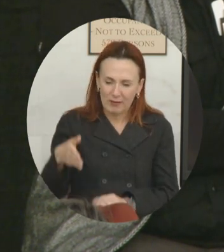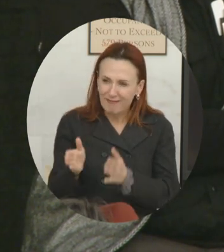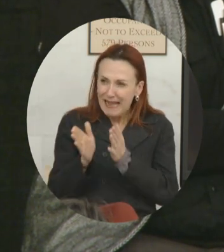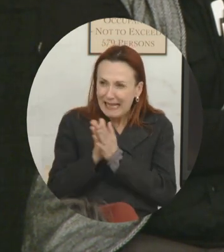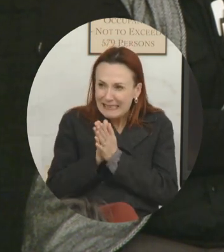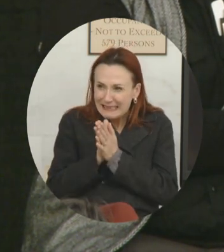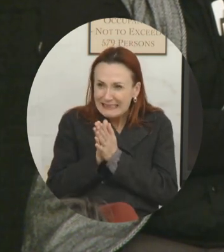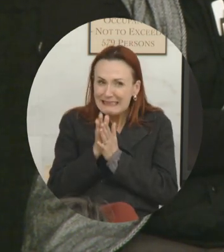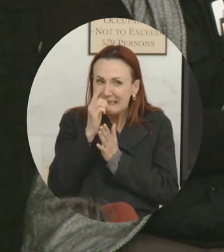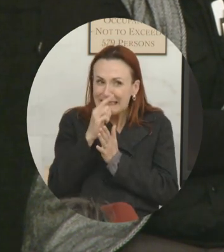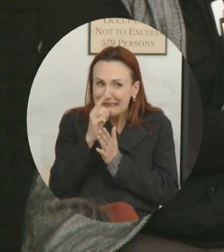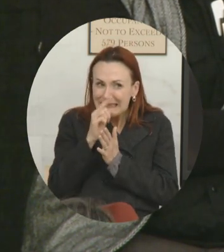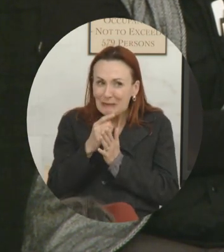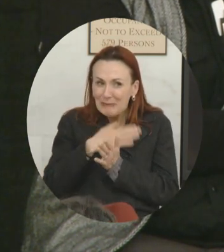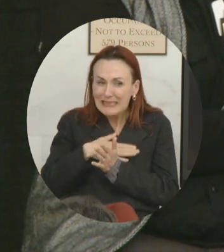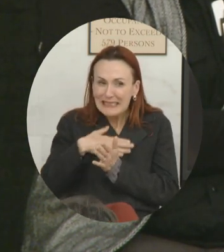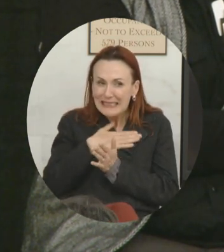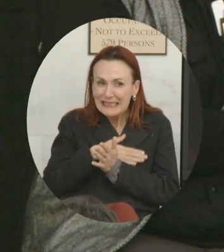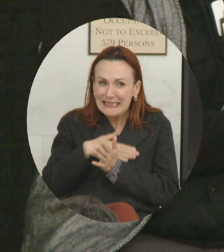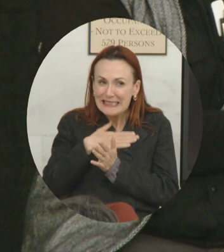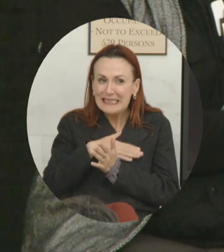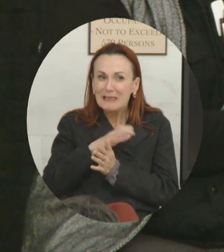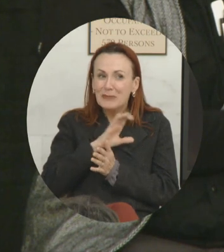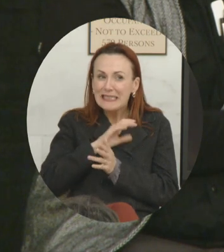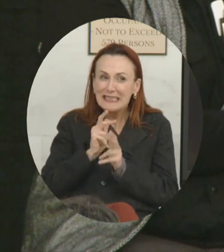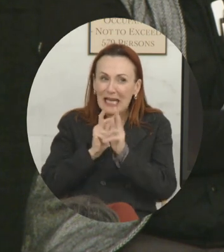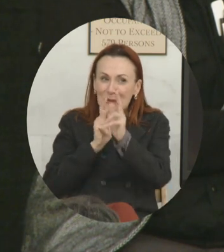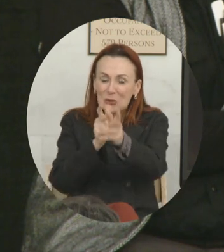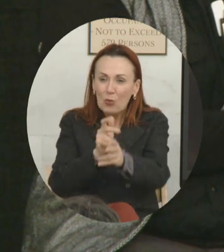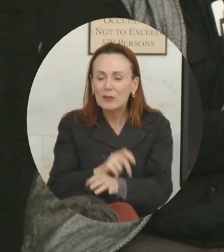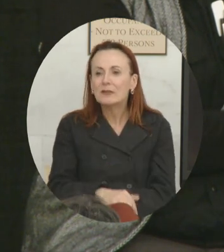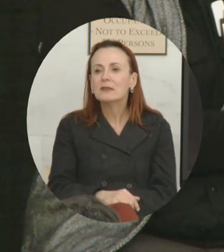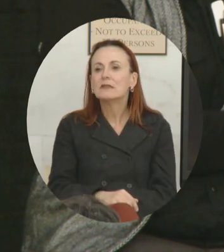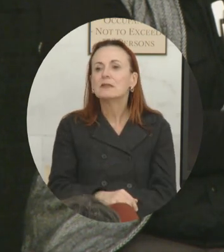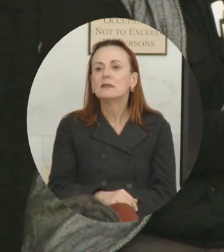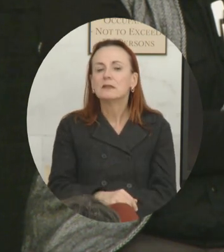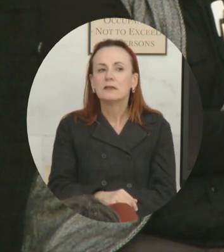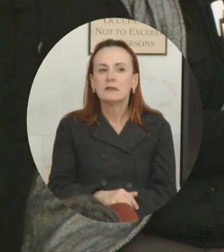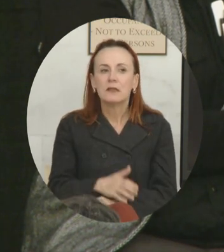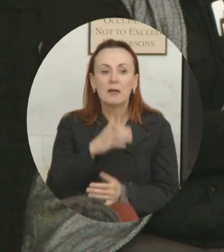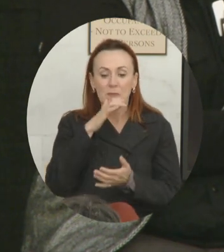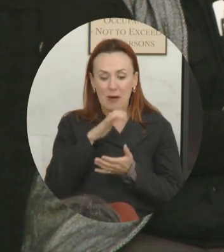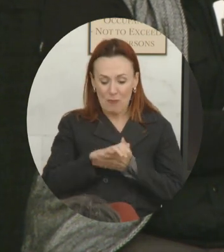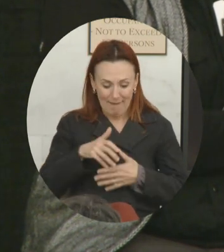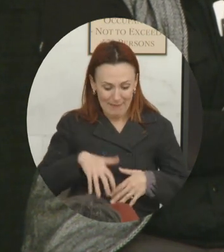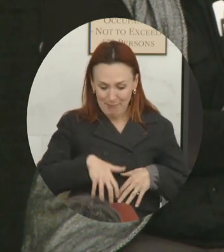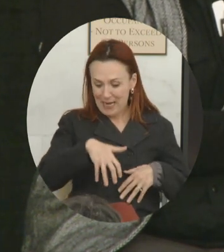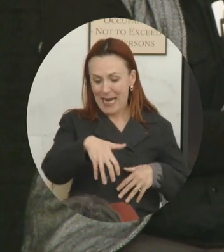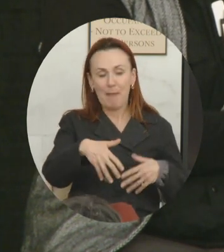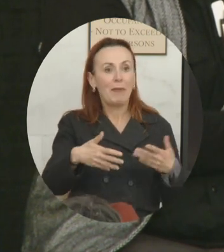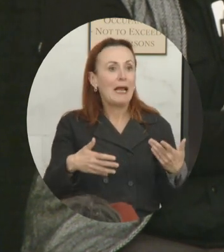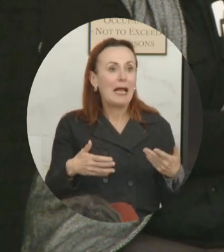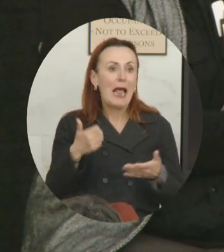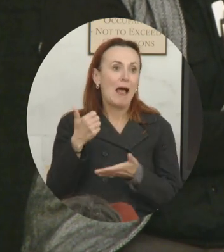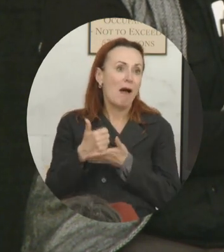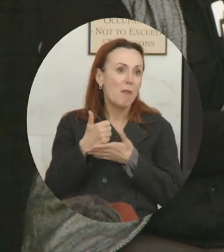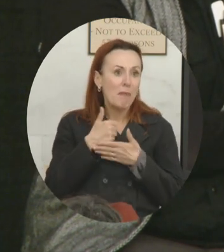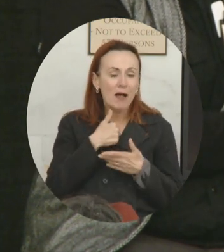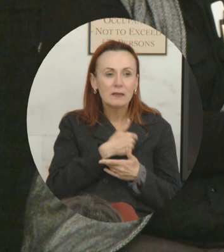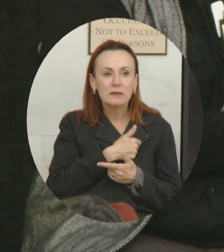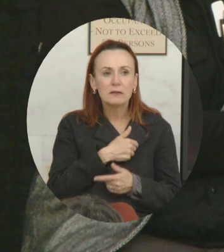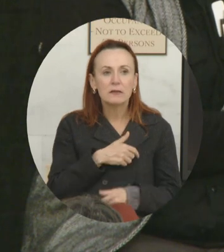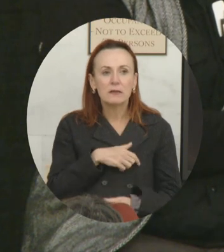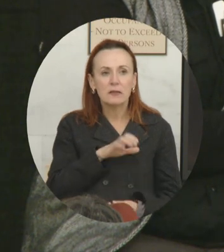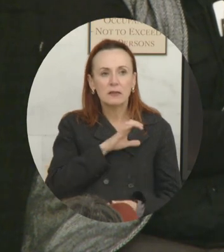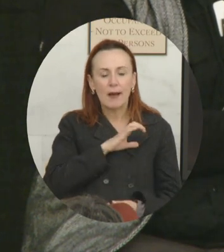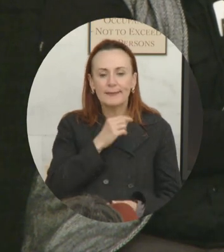asked, "Please, can we have a police escort? My wife, there's a baby, help." And he